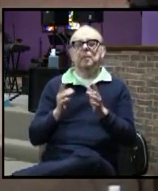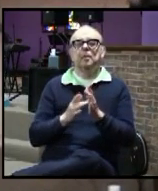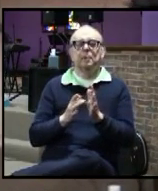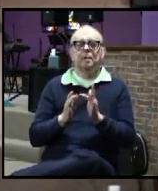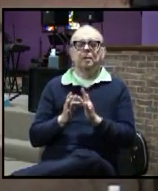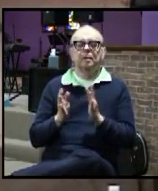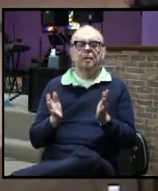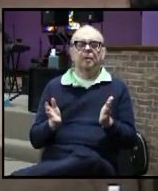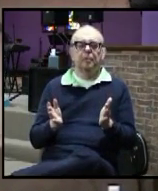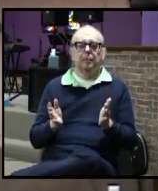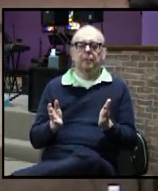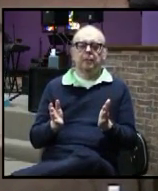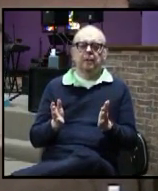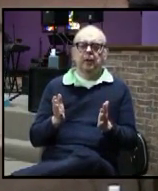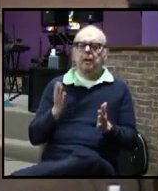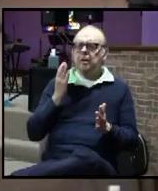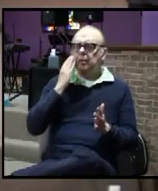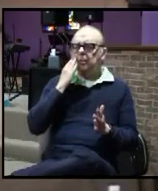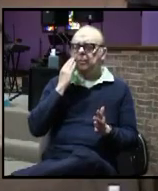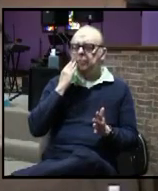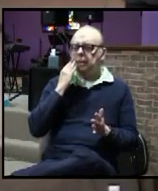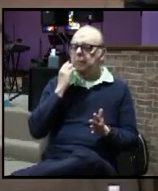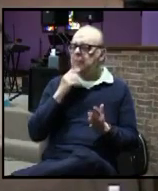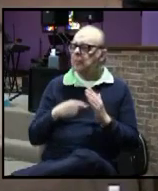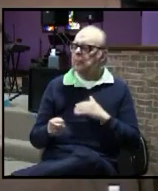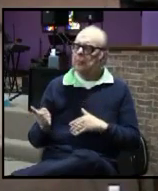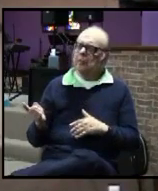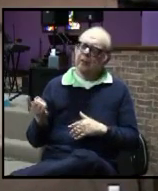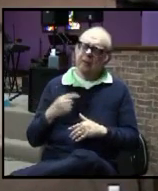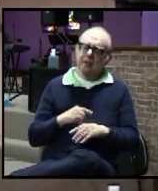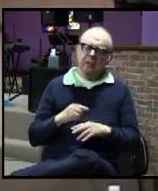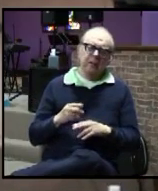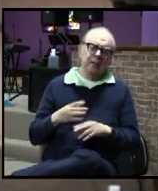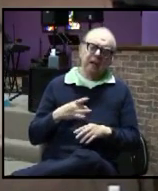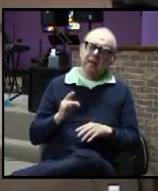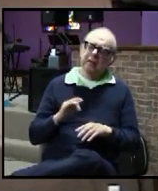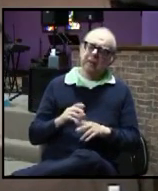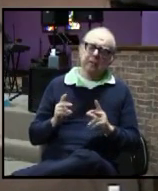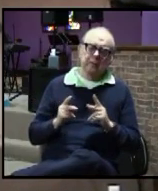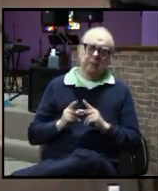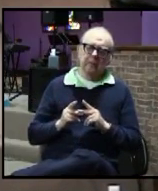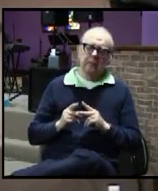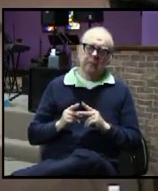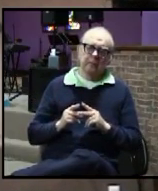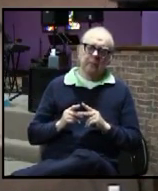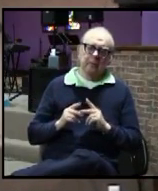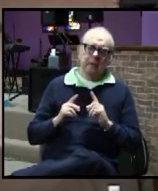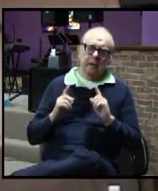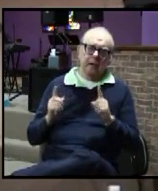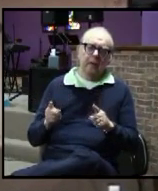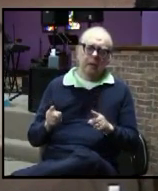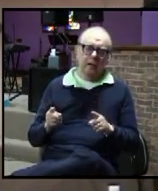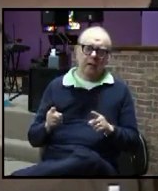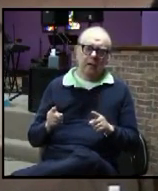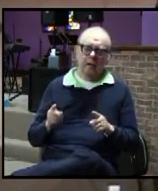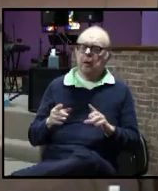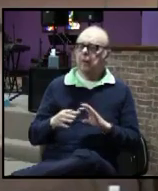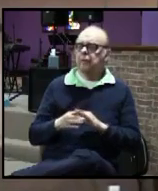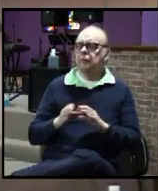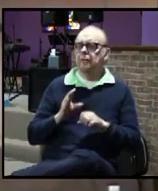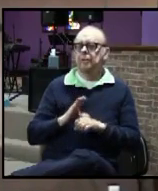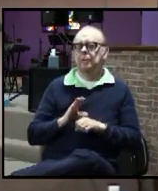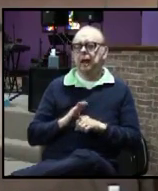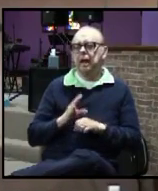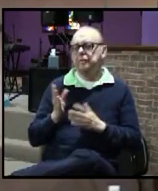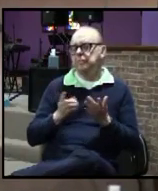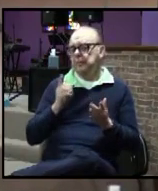Going all in for Jesus may be that you come and say, you know what? I've been coming here for a while and I really like this place. Maybe going in all in for Jesus means I'm going to